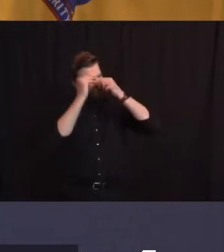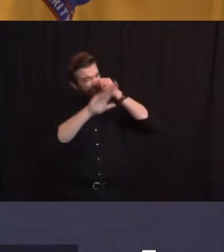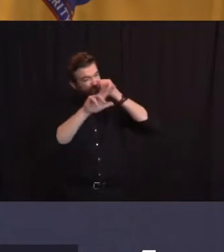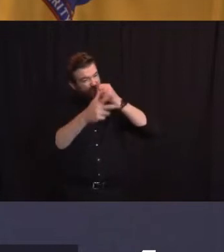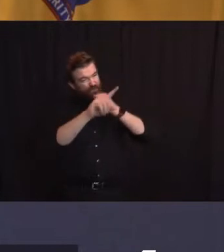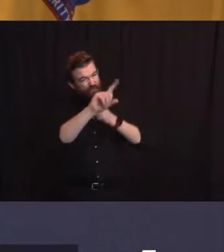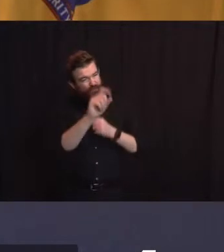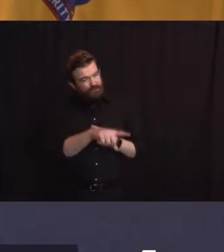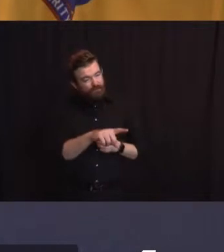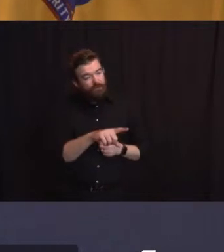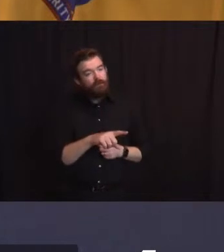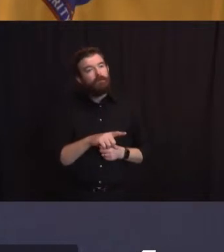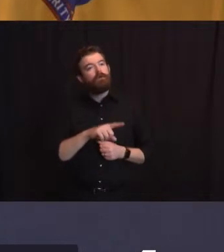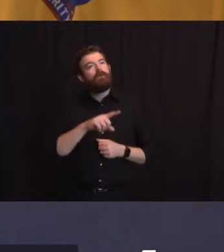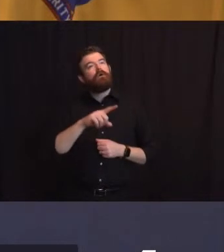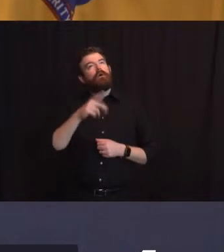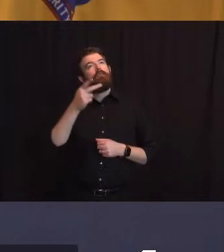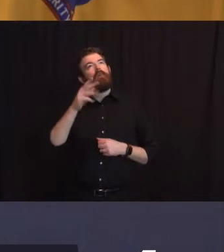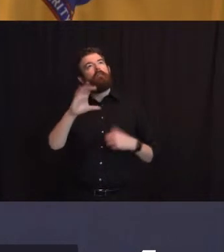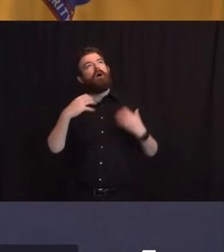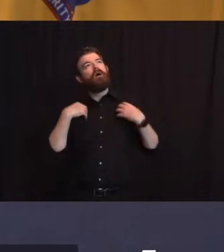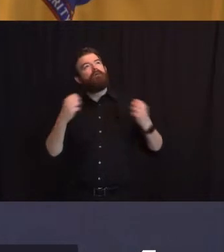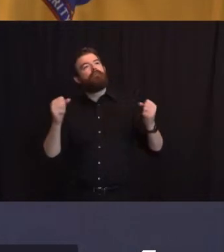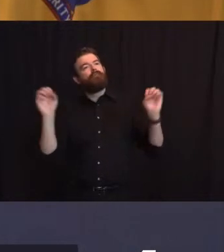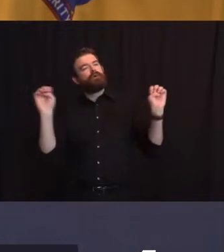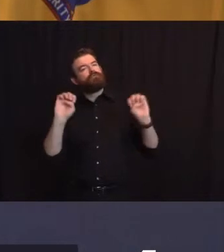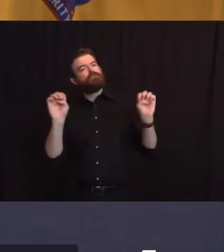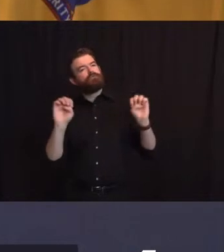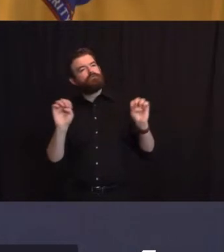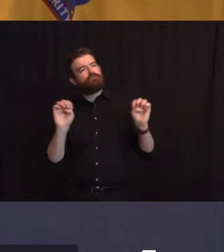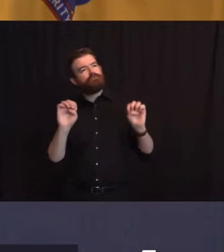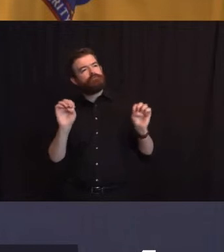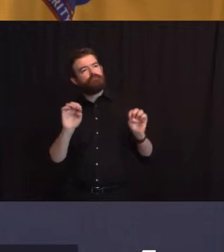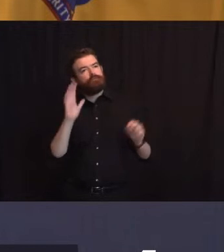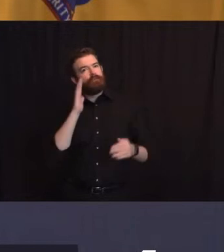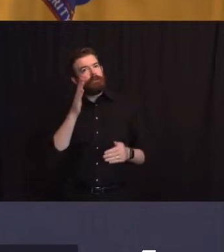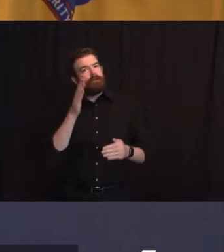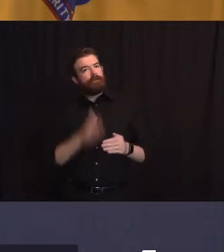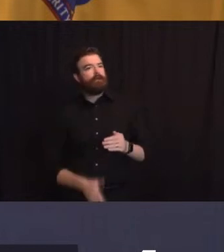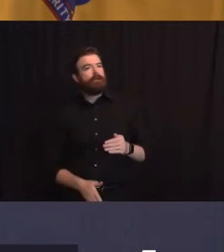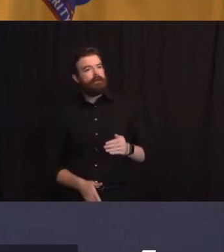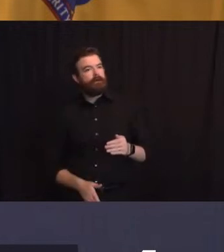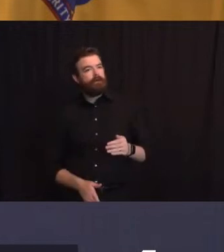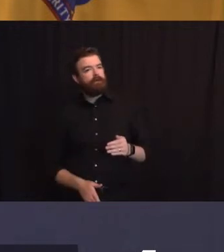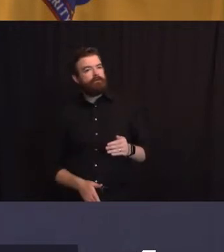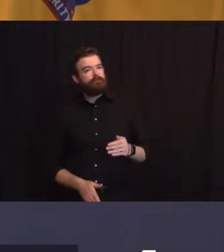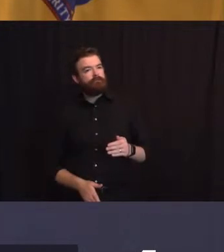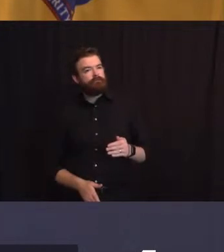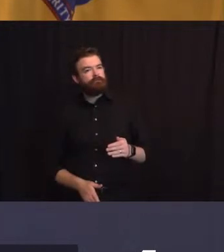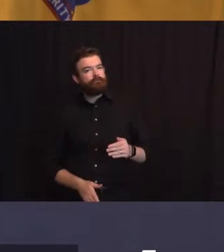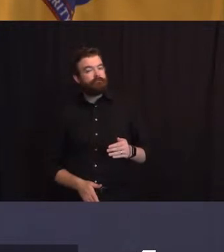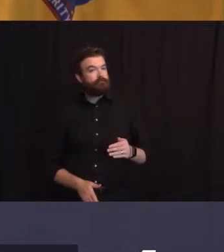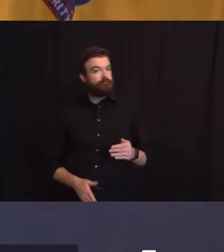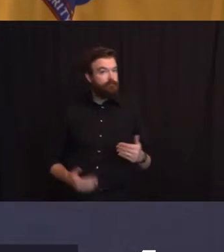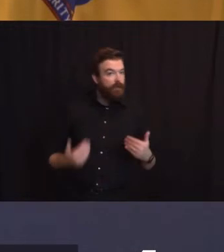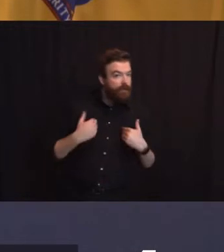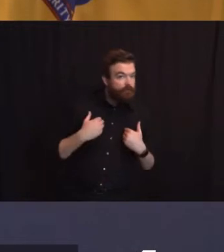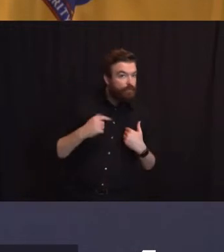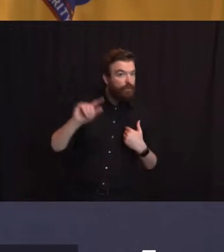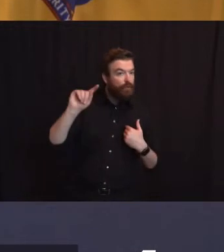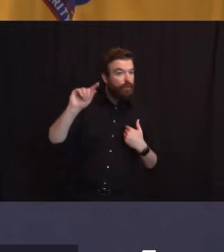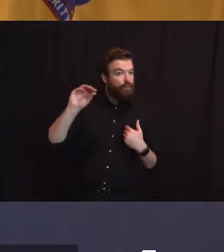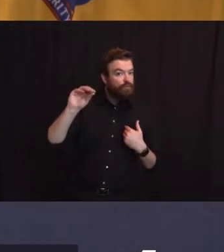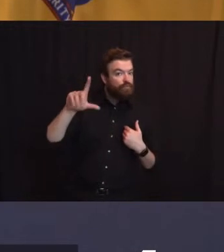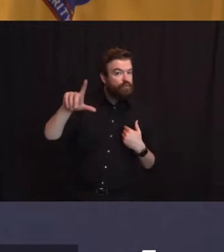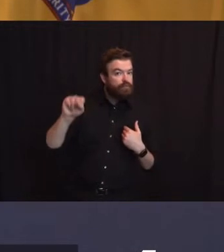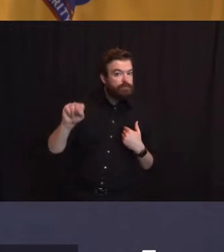health emergency, once you let that expire, what are the tools that you're going to need? There's a bunch of them. We could probably get into this in more detail.